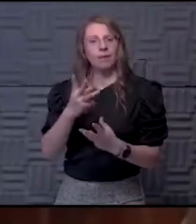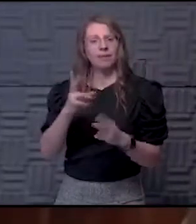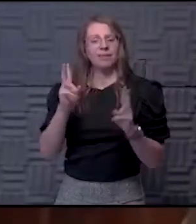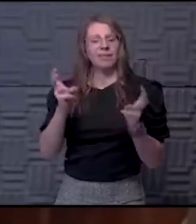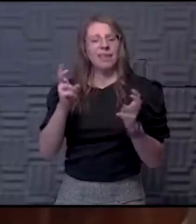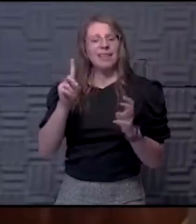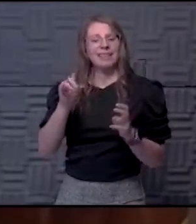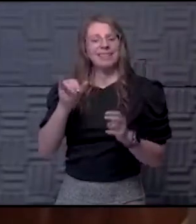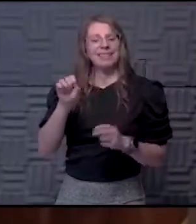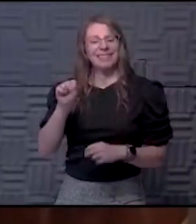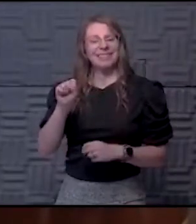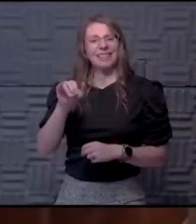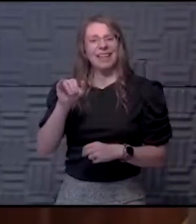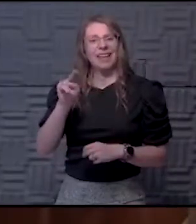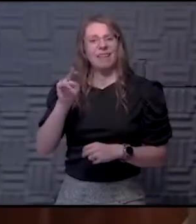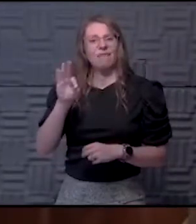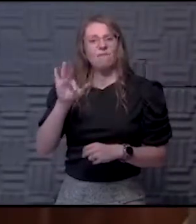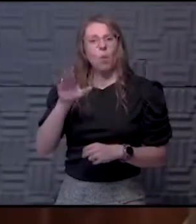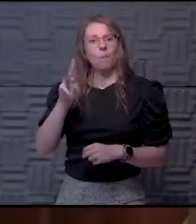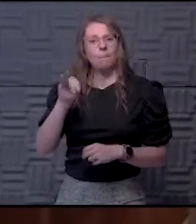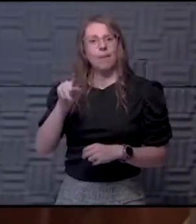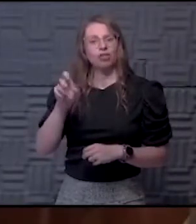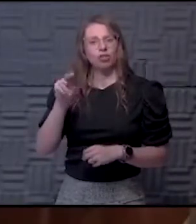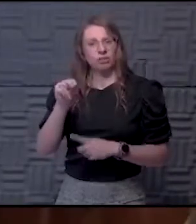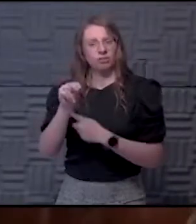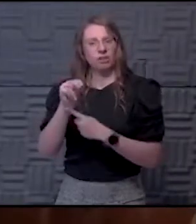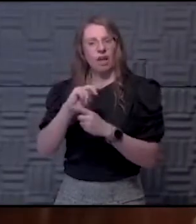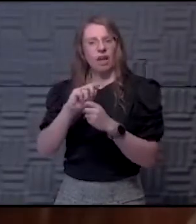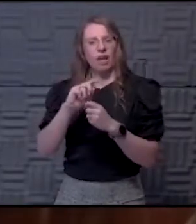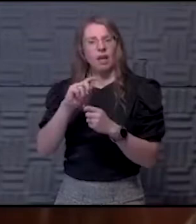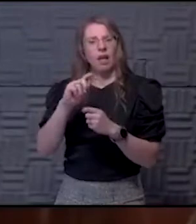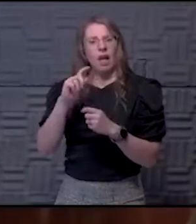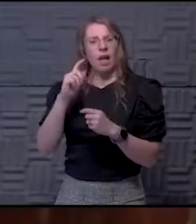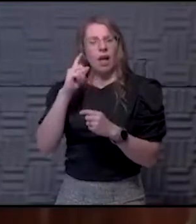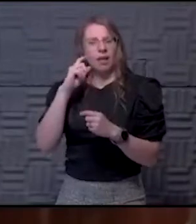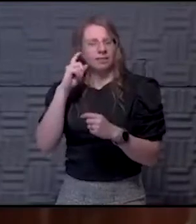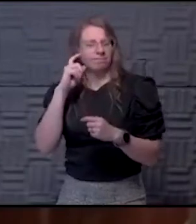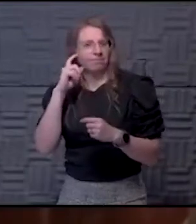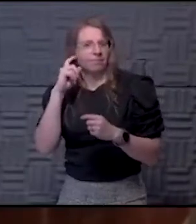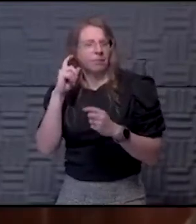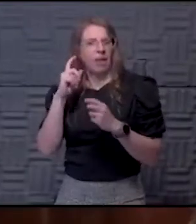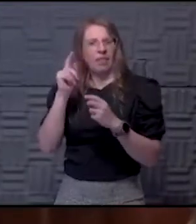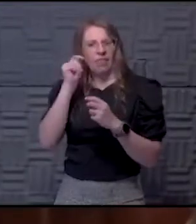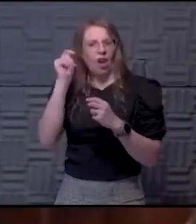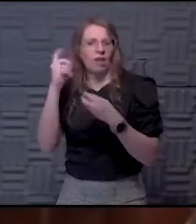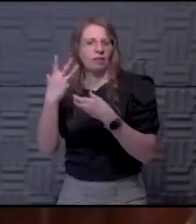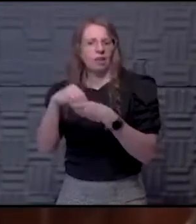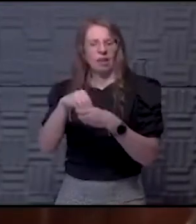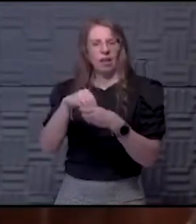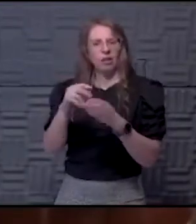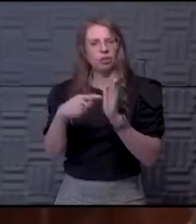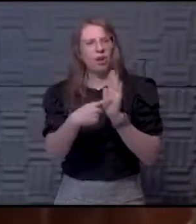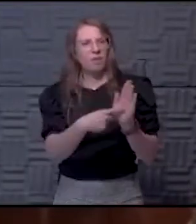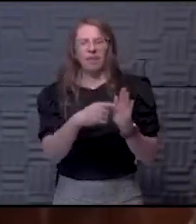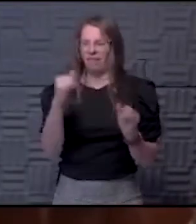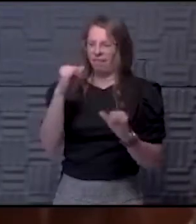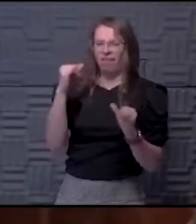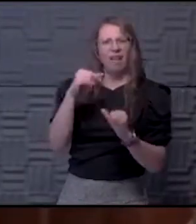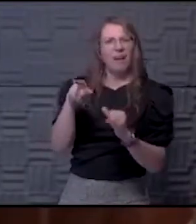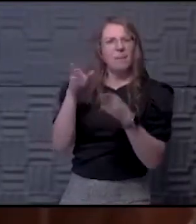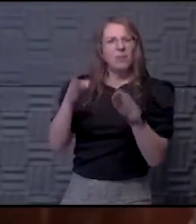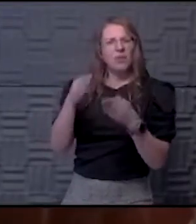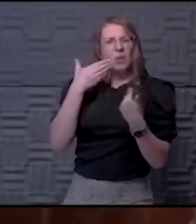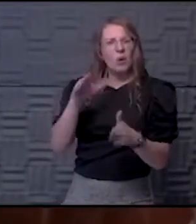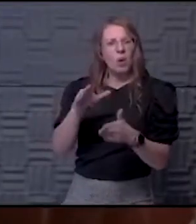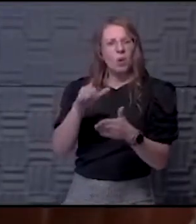or includes a conspiracy theory around it. And I'll show it to them, and they'll say, well, that's ridiculous. That person doesn't even know what